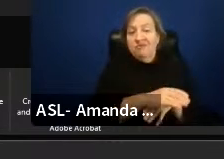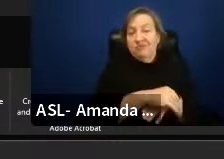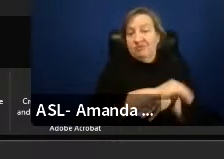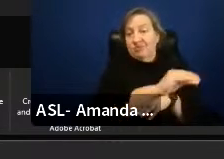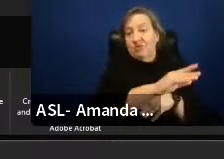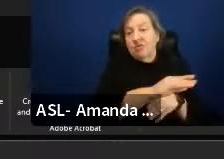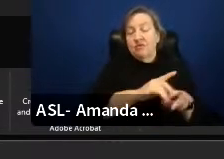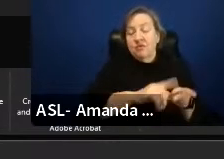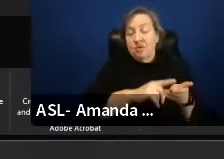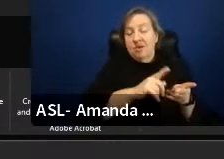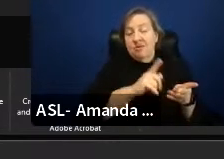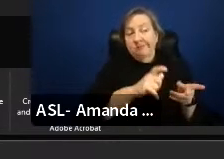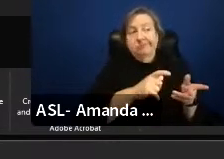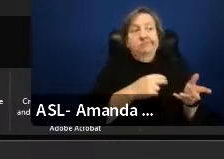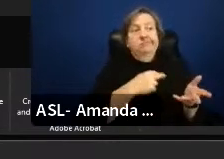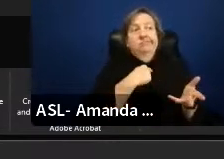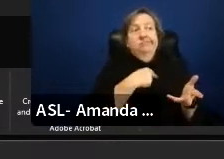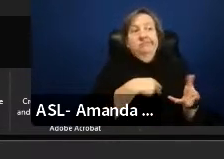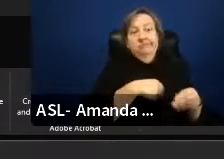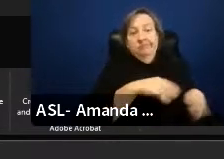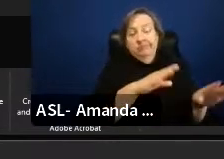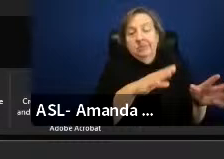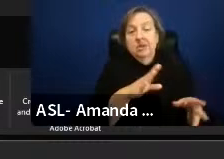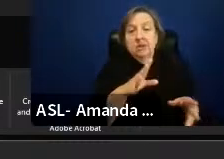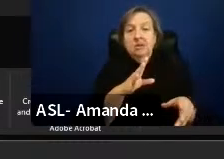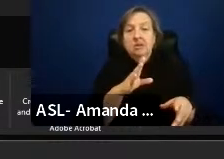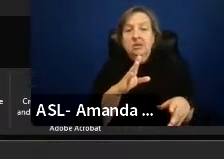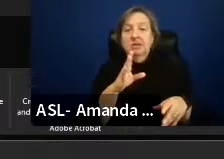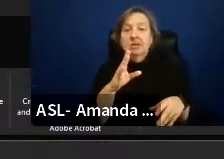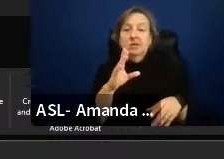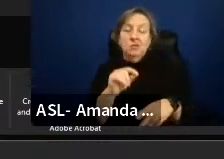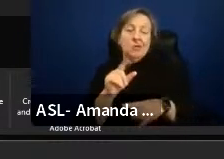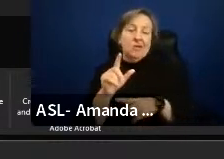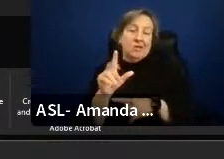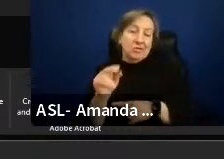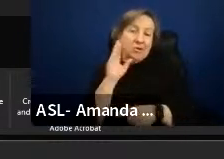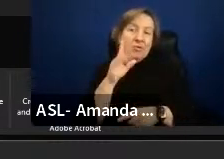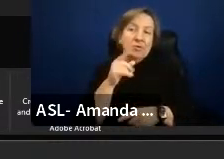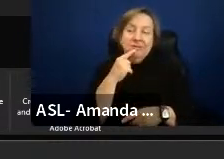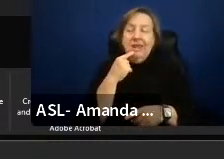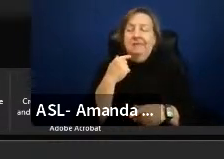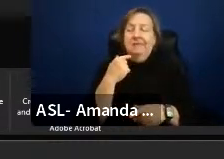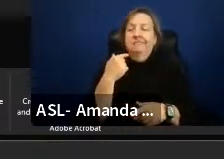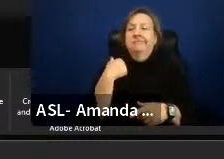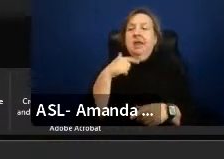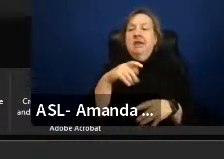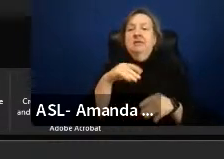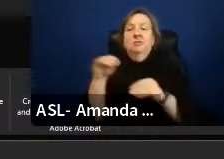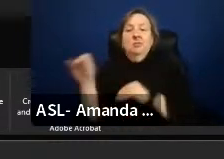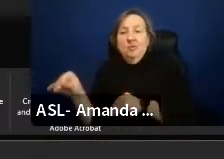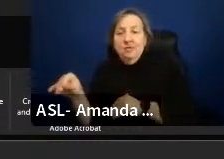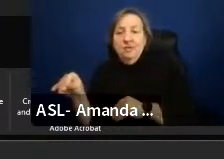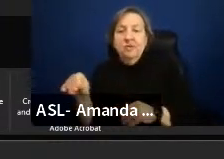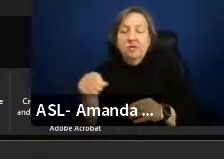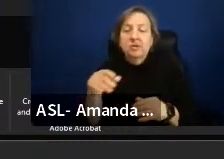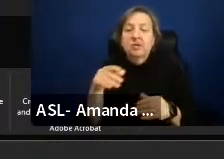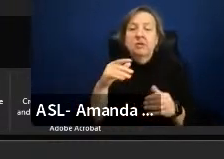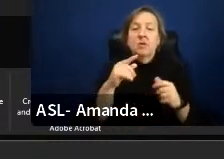what 2030 is gonna say. It's gonna say there was displacement, it happened. So how do we continue as we're building this bridge? It's